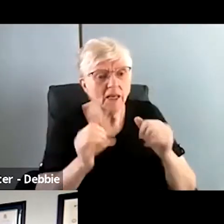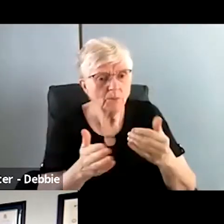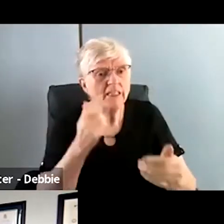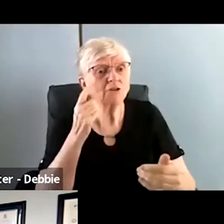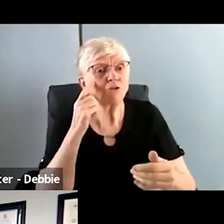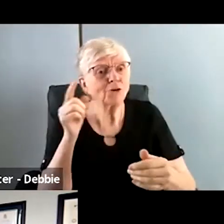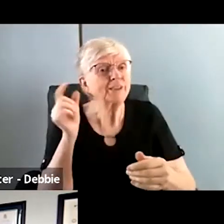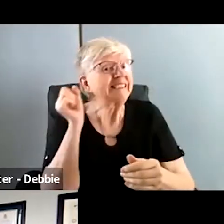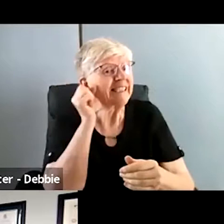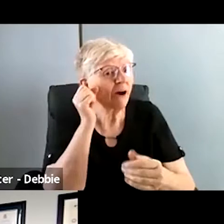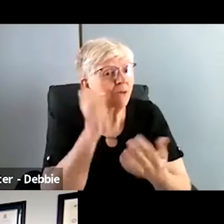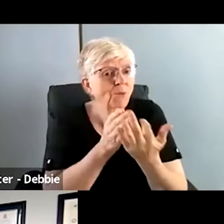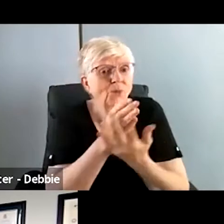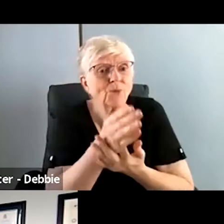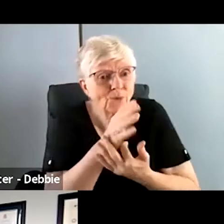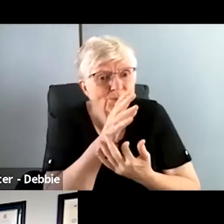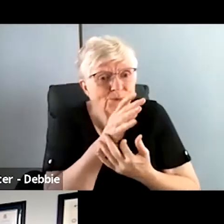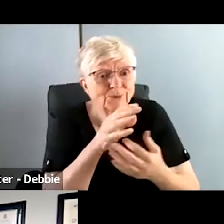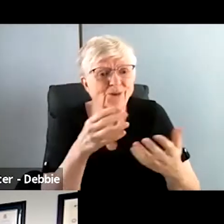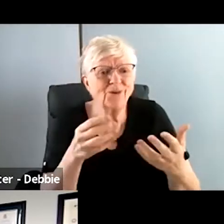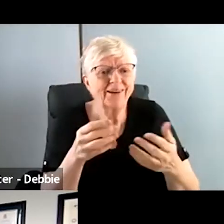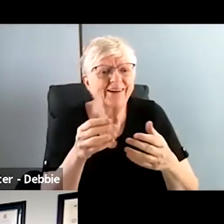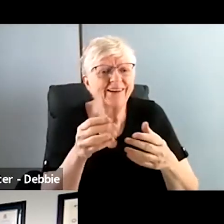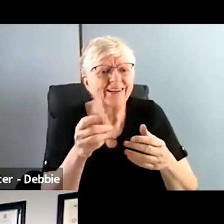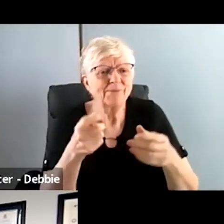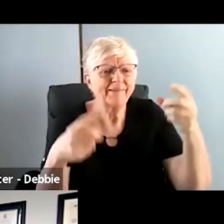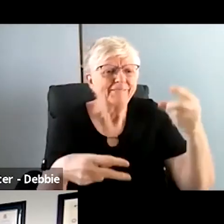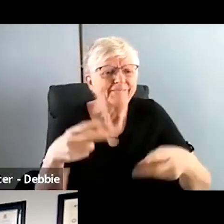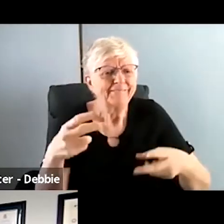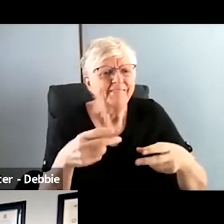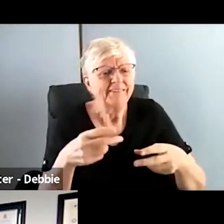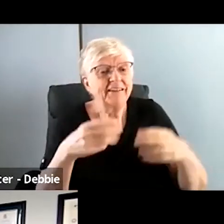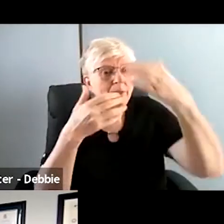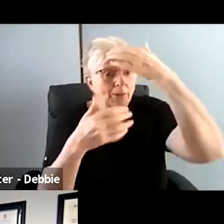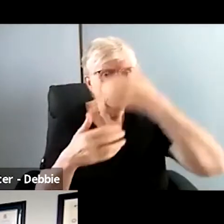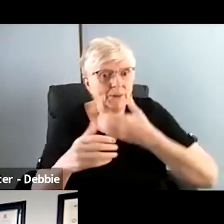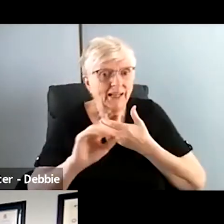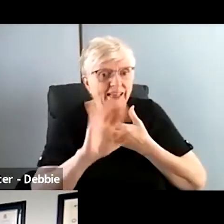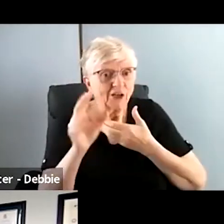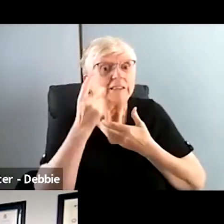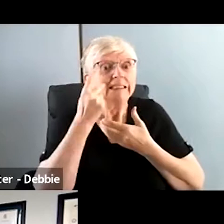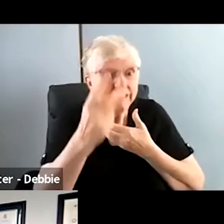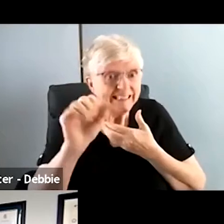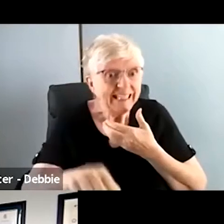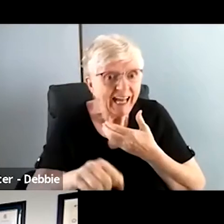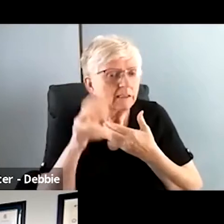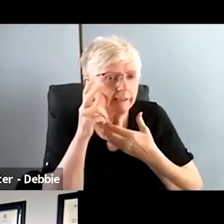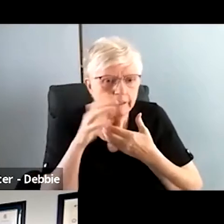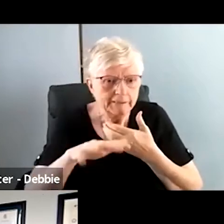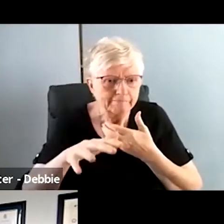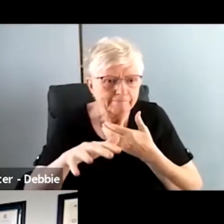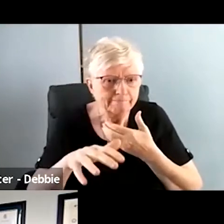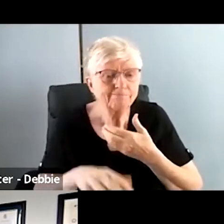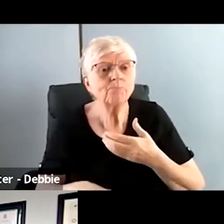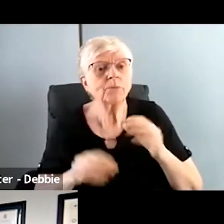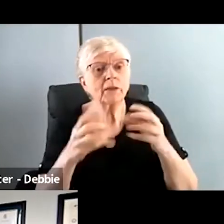sound. So it's a bit of a trade-off between seeing and hearing in that case. And Lee,